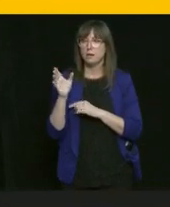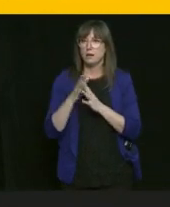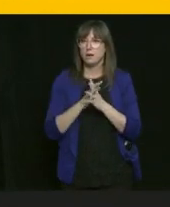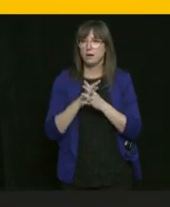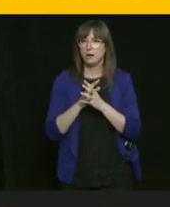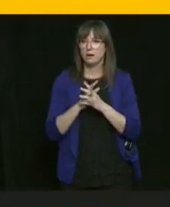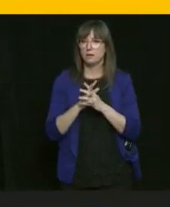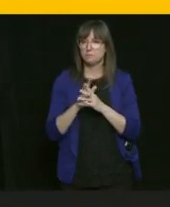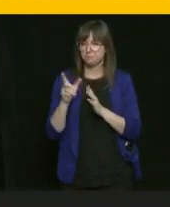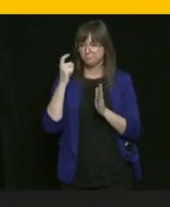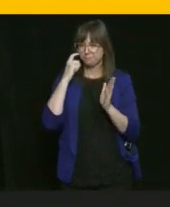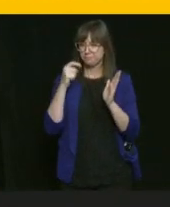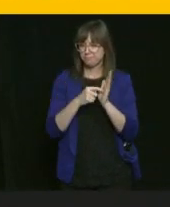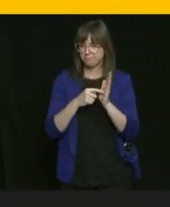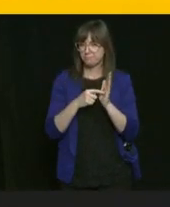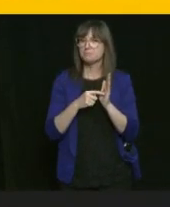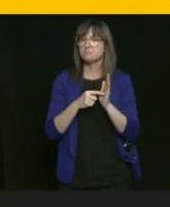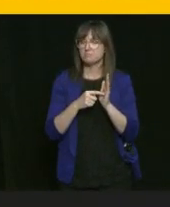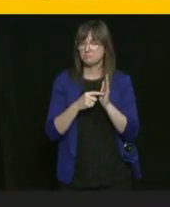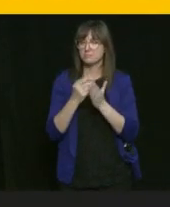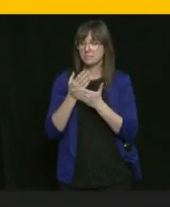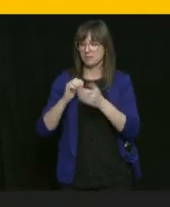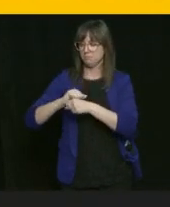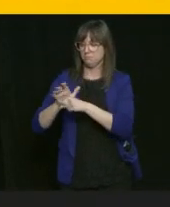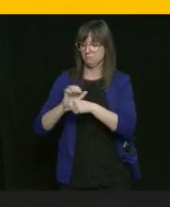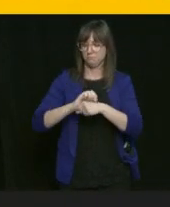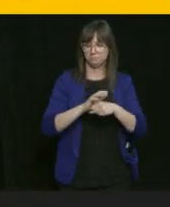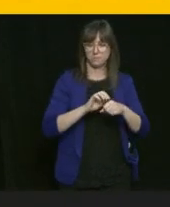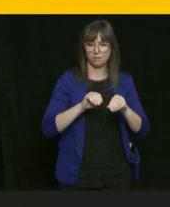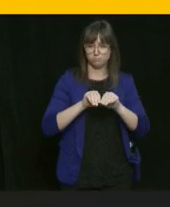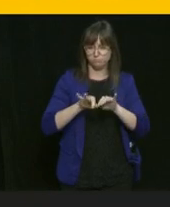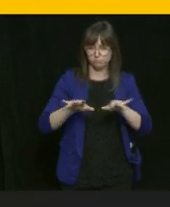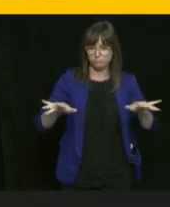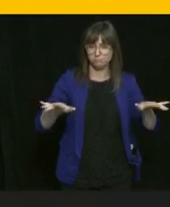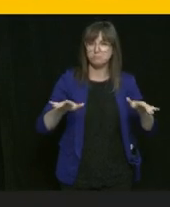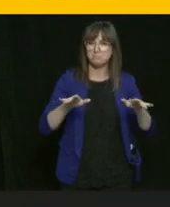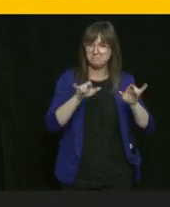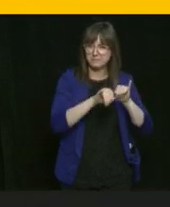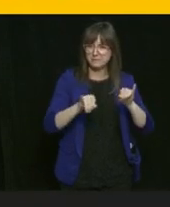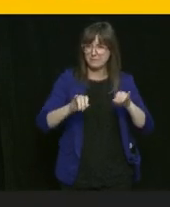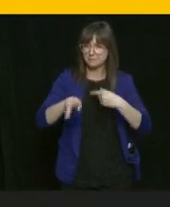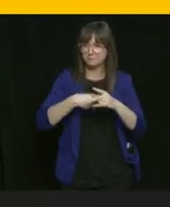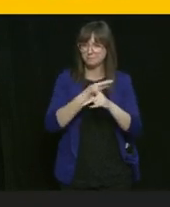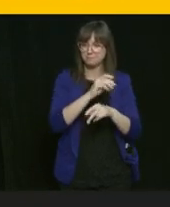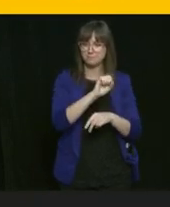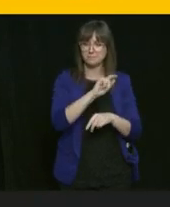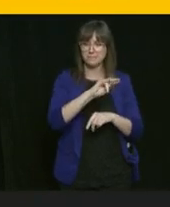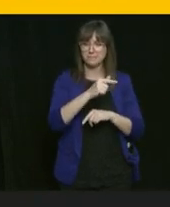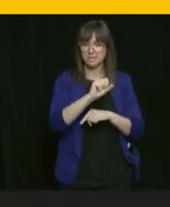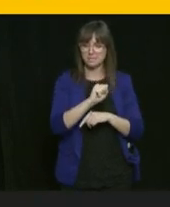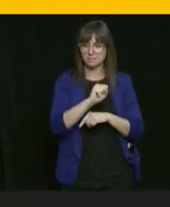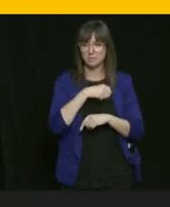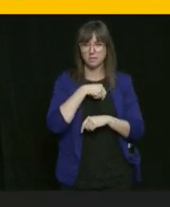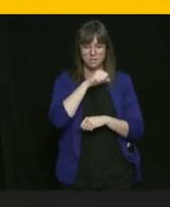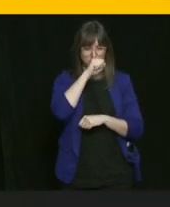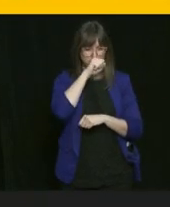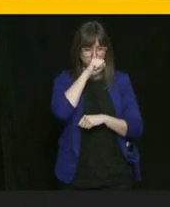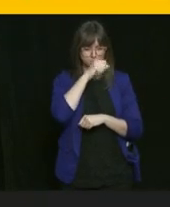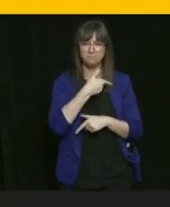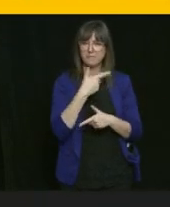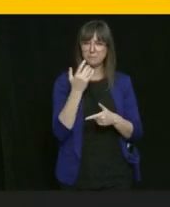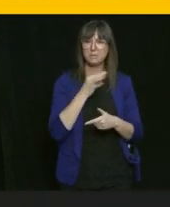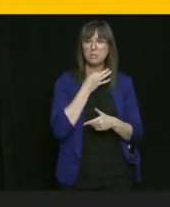you're seeing outbreaks occur in several of the same settings, but this time actually it looks like I'm curious about why there's so many